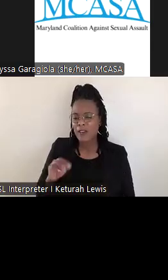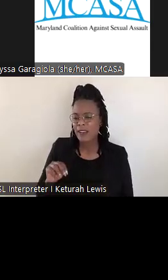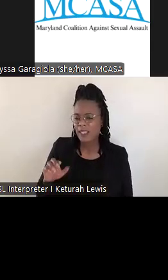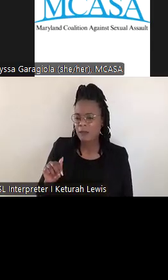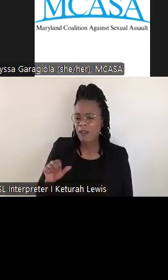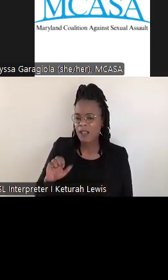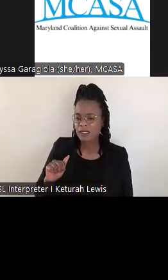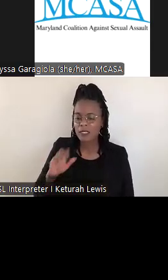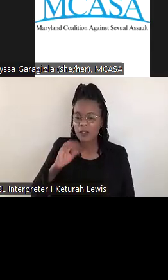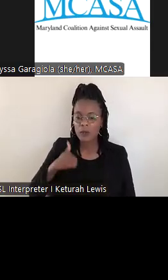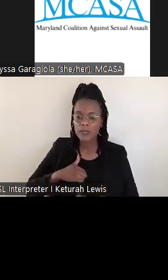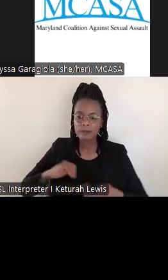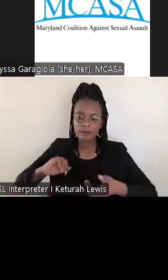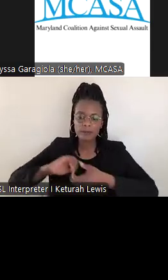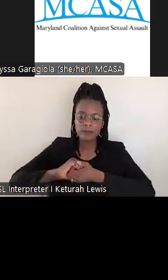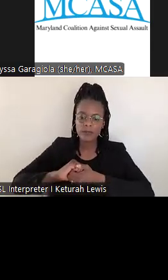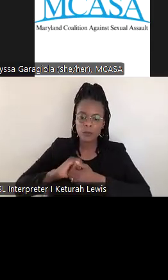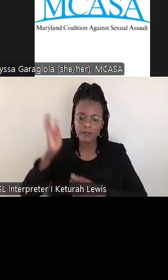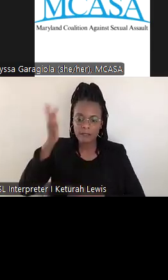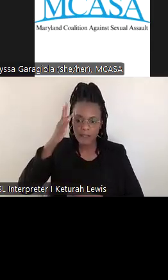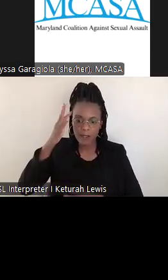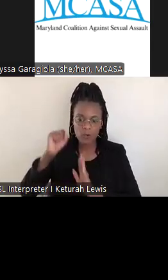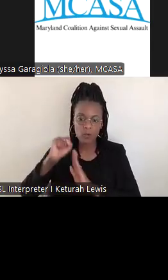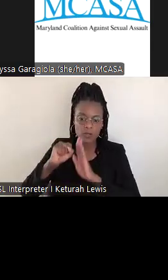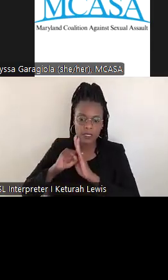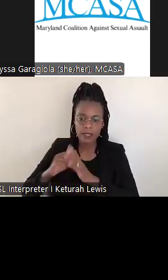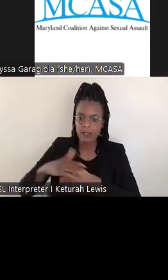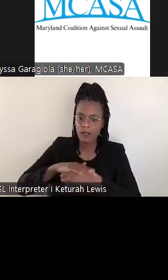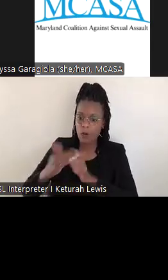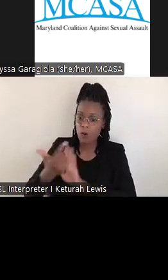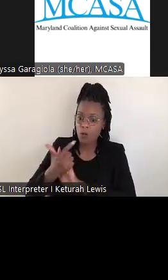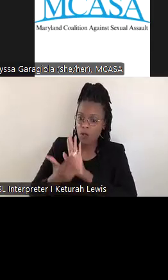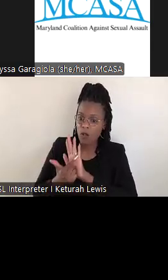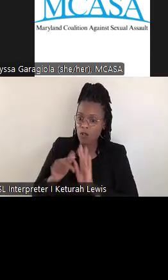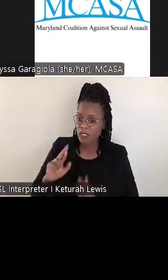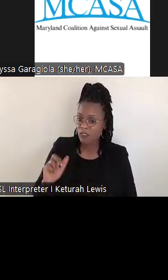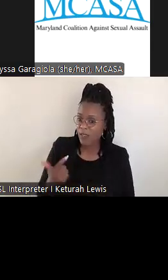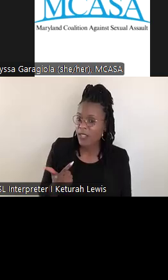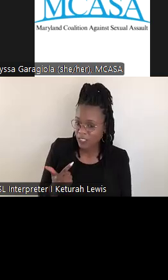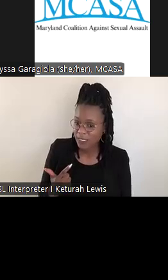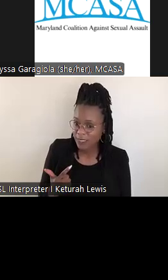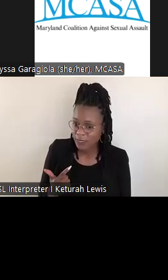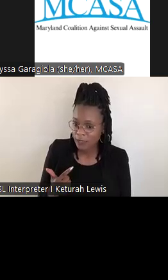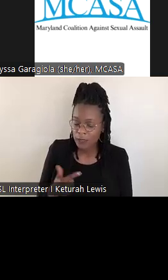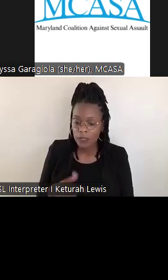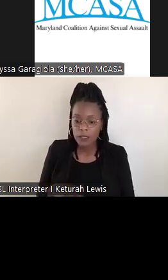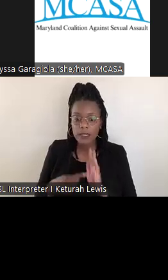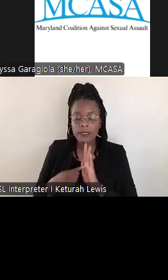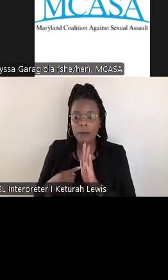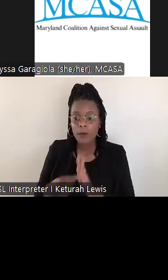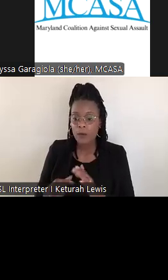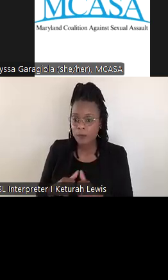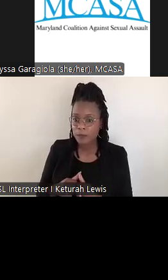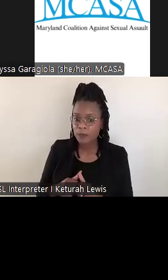and federal and sometimes local laws and those regulations. So examples of how to improve in